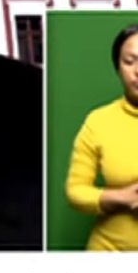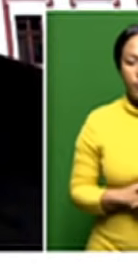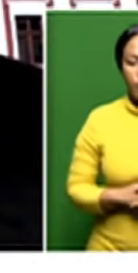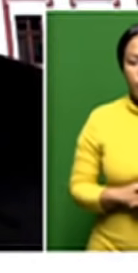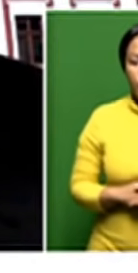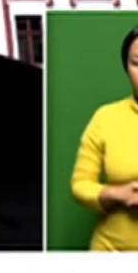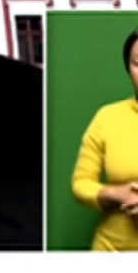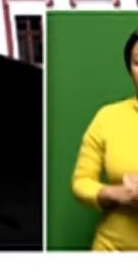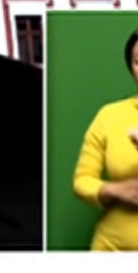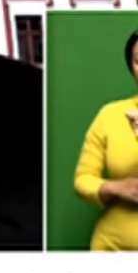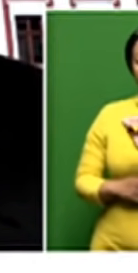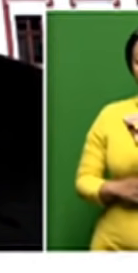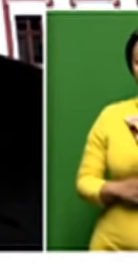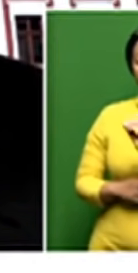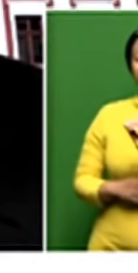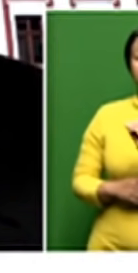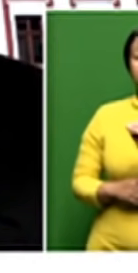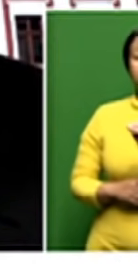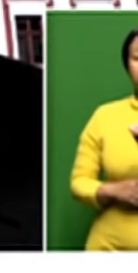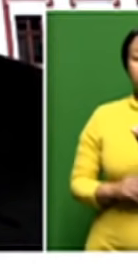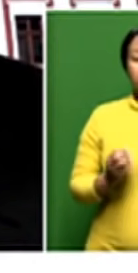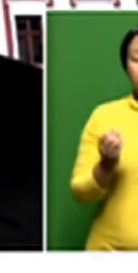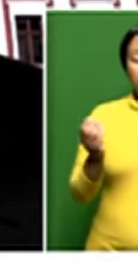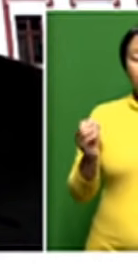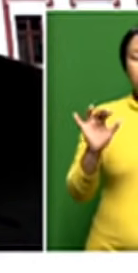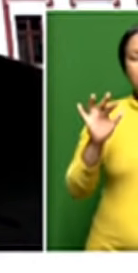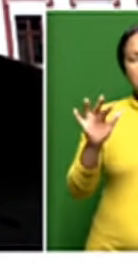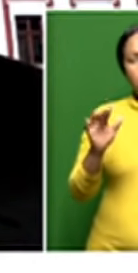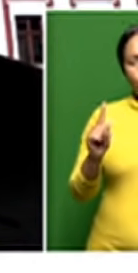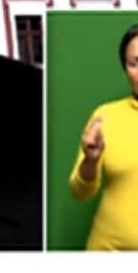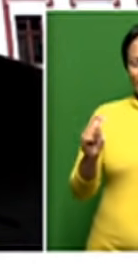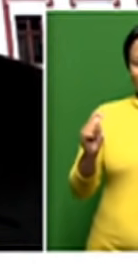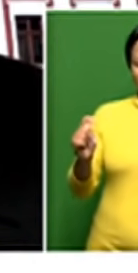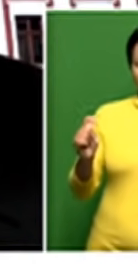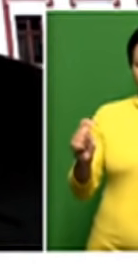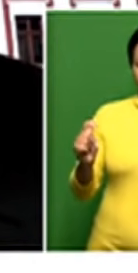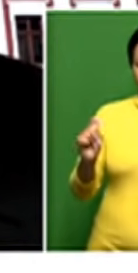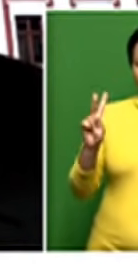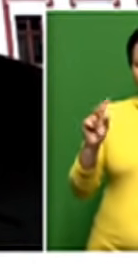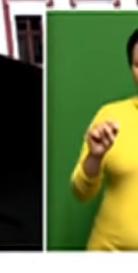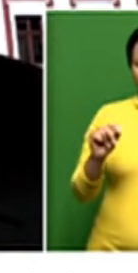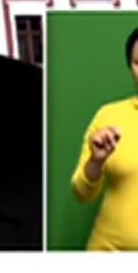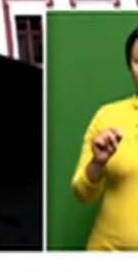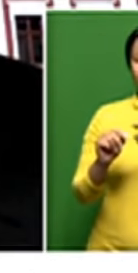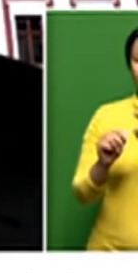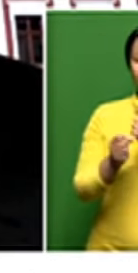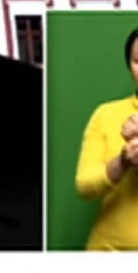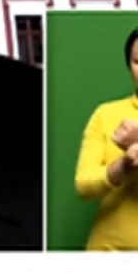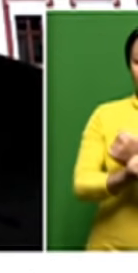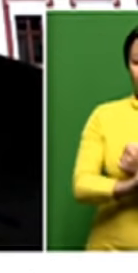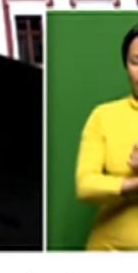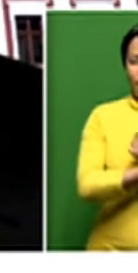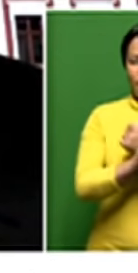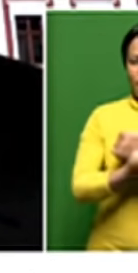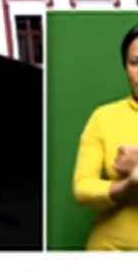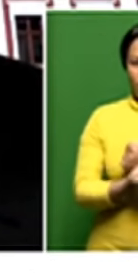been a call and a lot of people speaking out about the transport issues that were happening. I mean, the trucking industry has been under a threat for